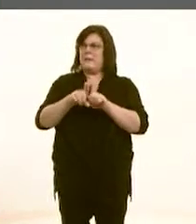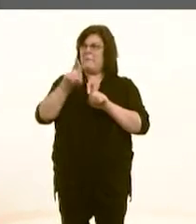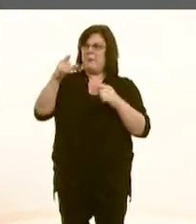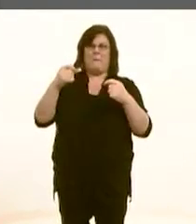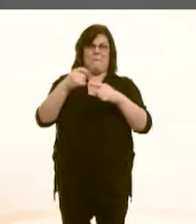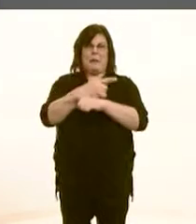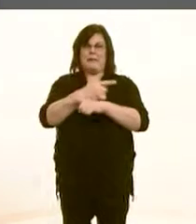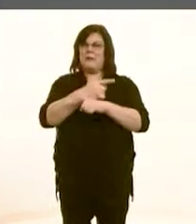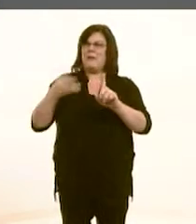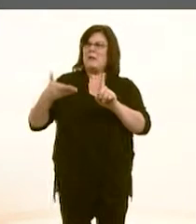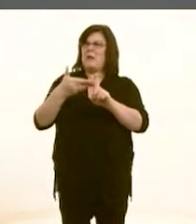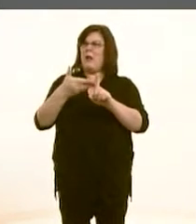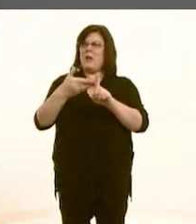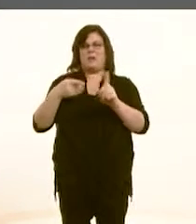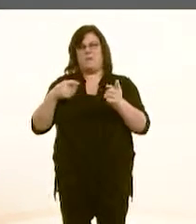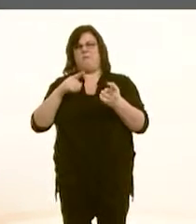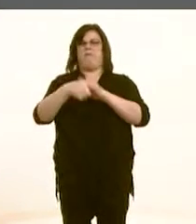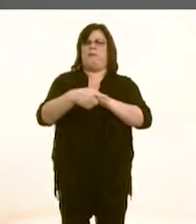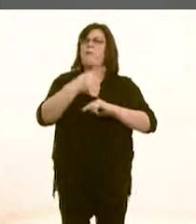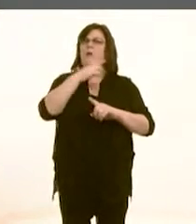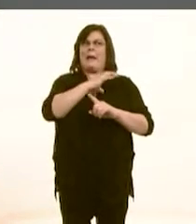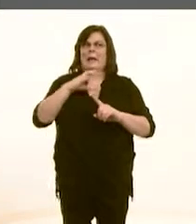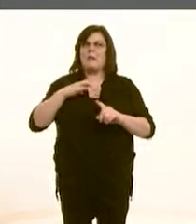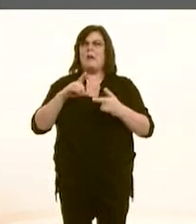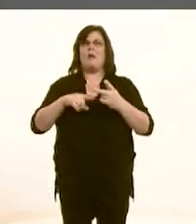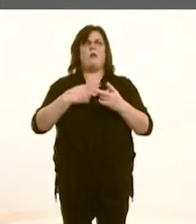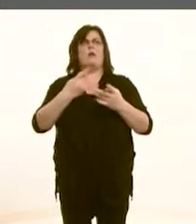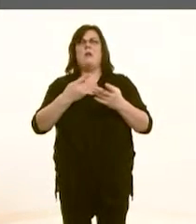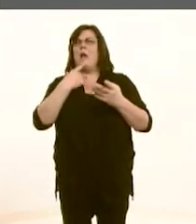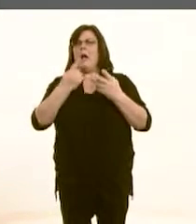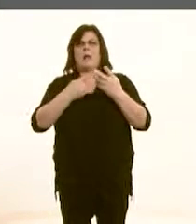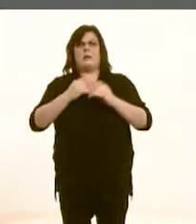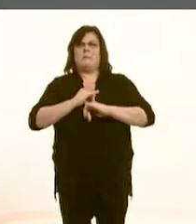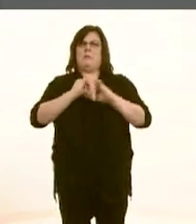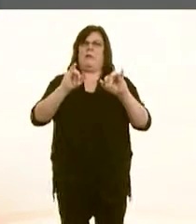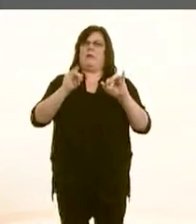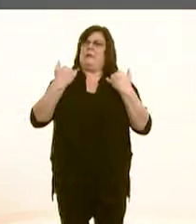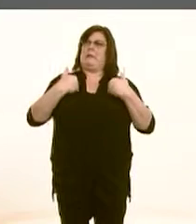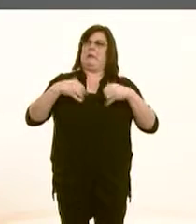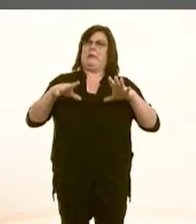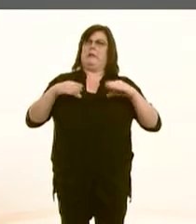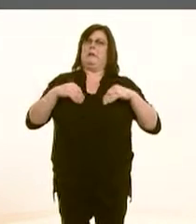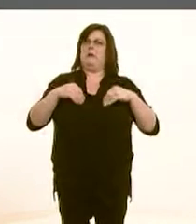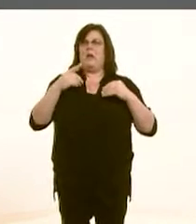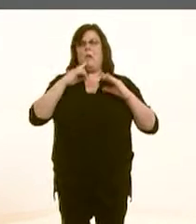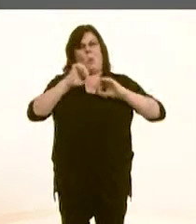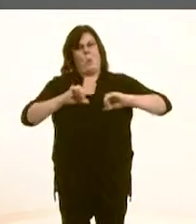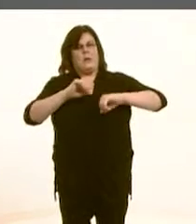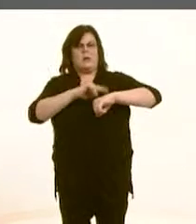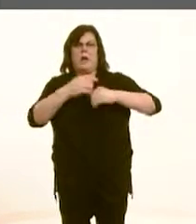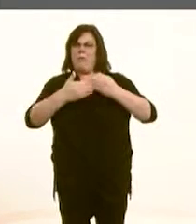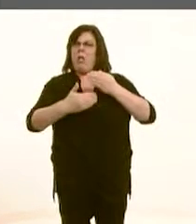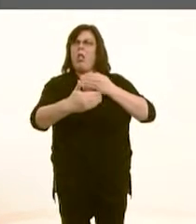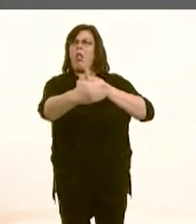for cancer and waiting times for treatment for some very serious diseases. They're way too long. Will